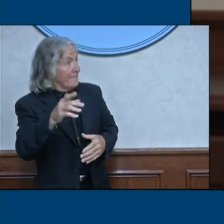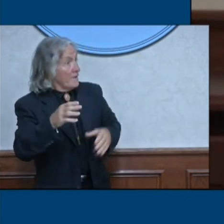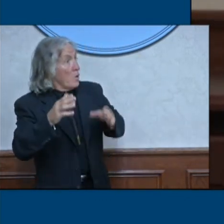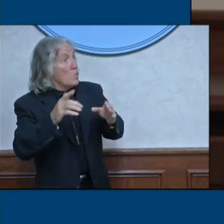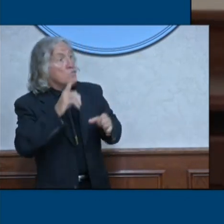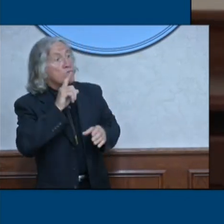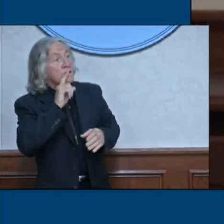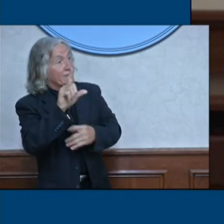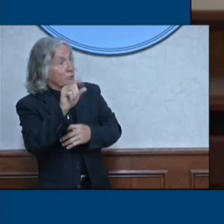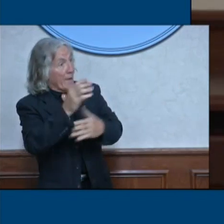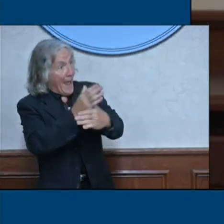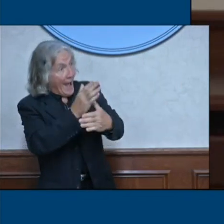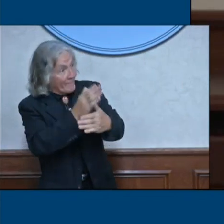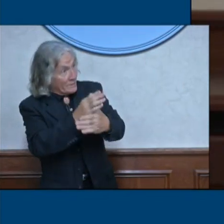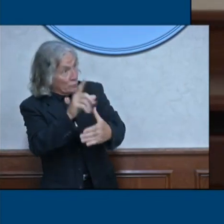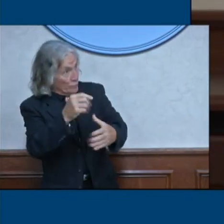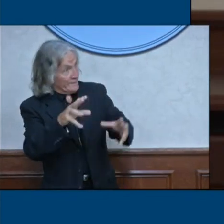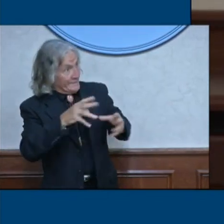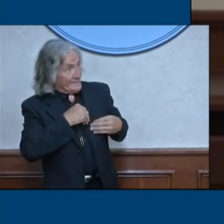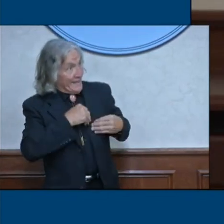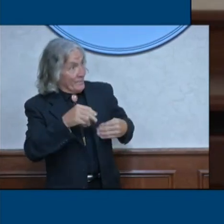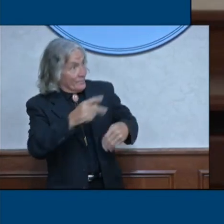20-somethings? Well,